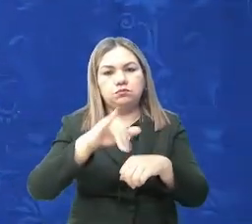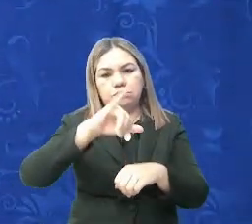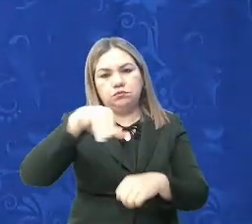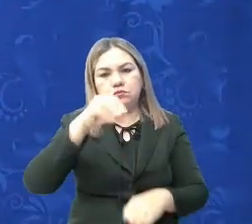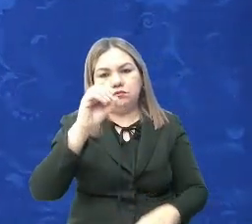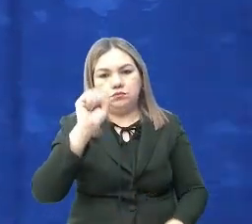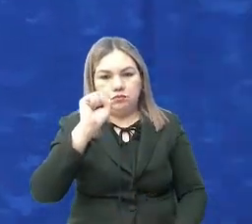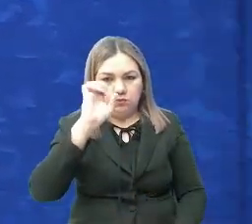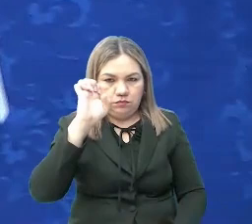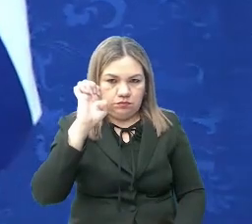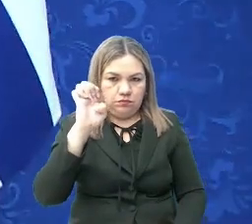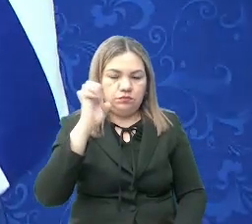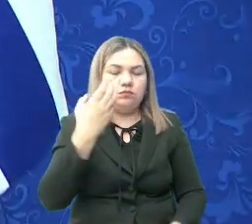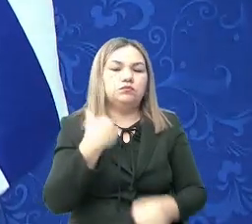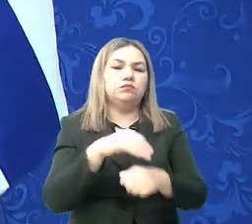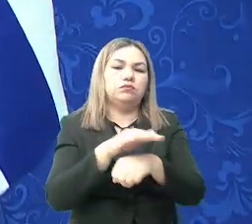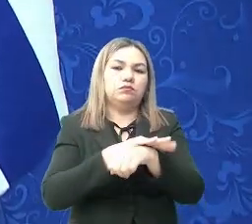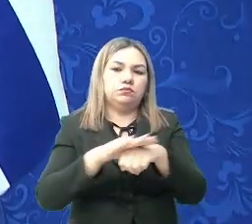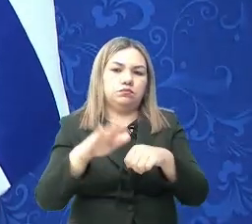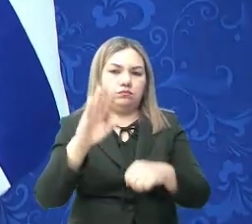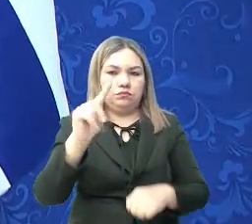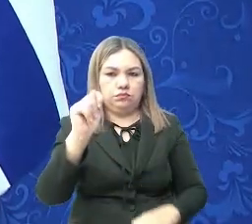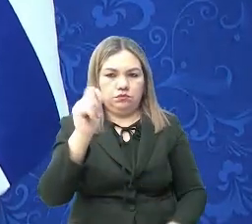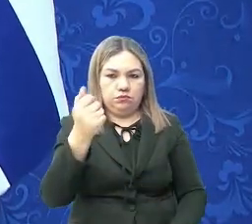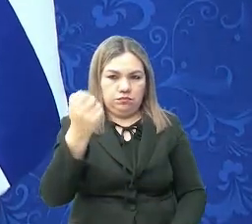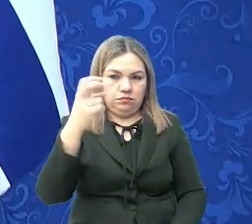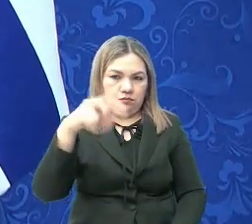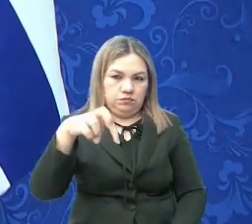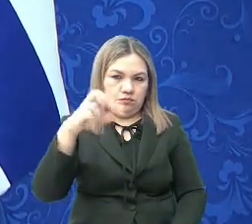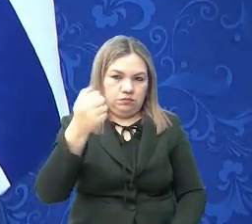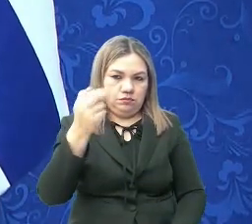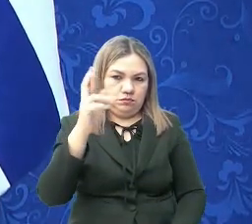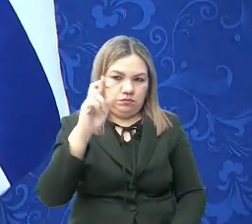says, okay, Jose, oh Bianca, oh Tamara,